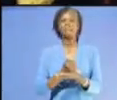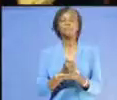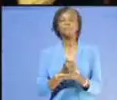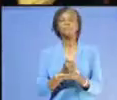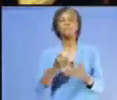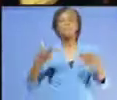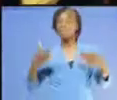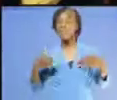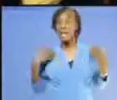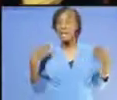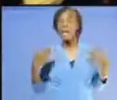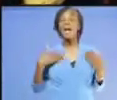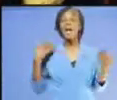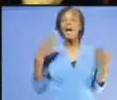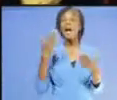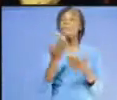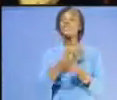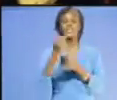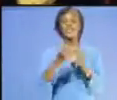Happy New Year.